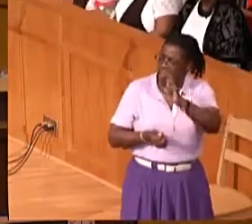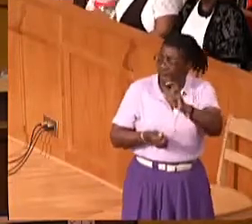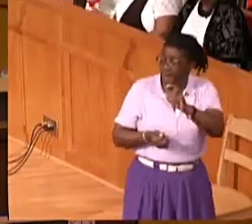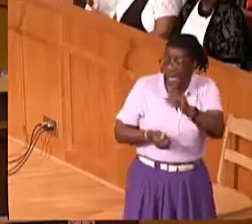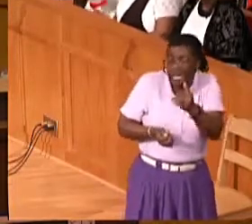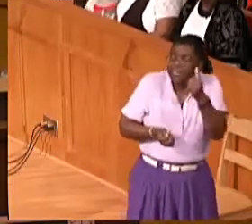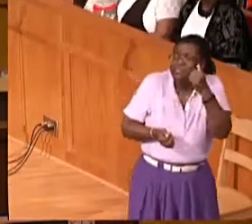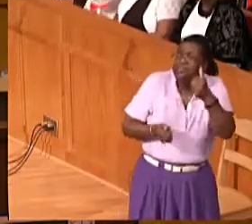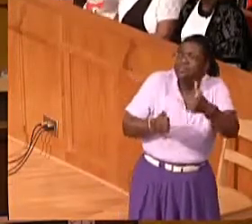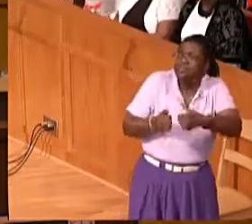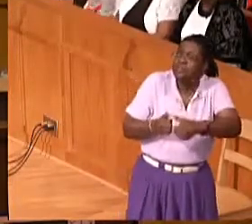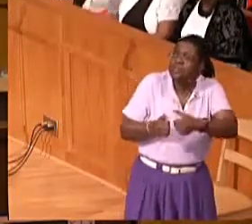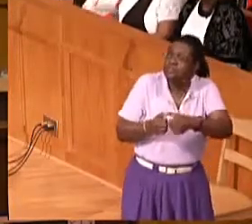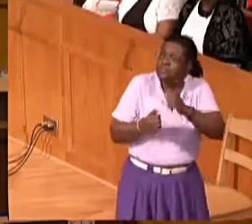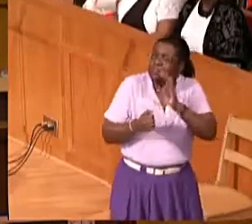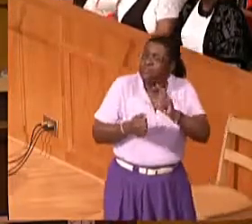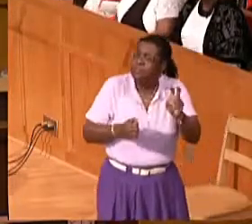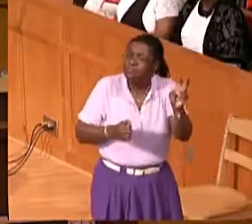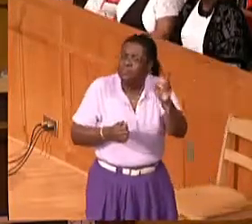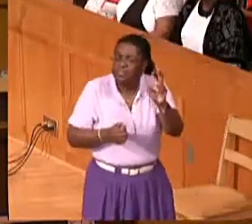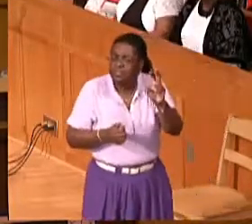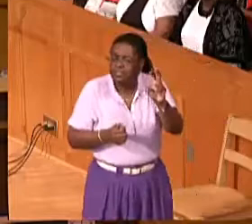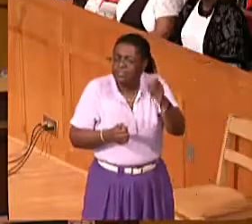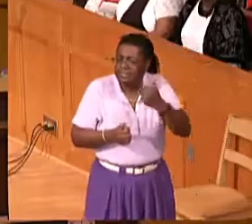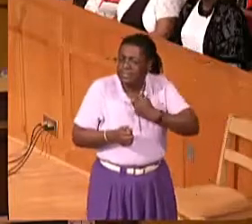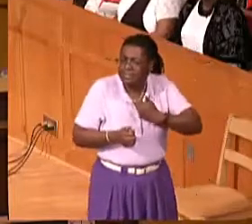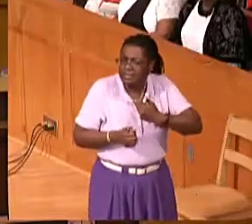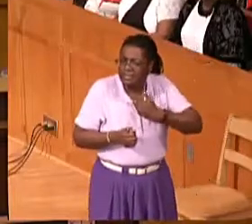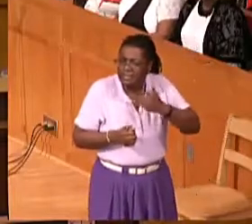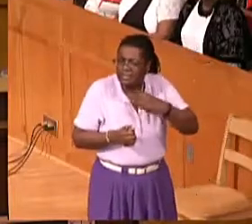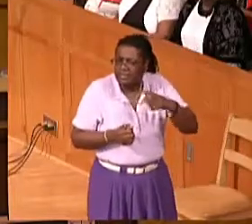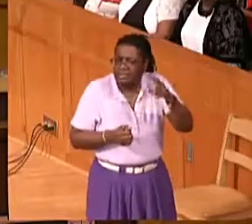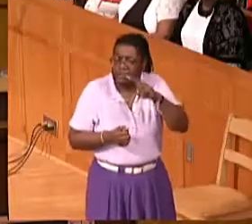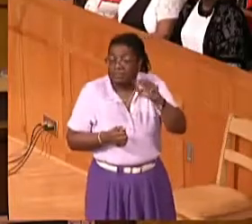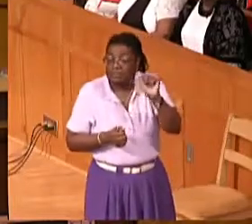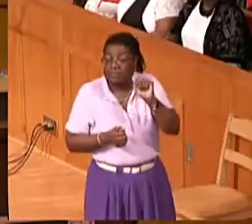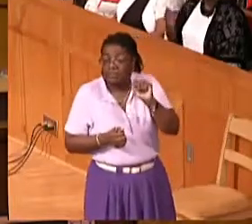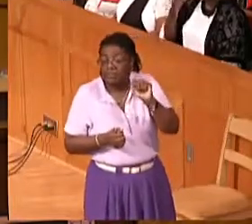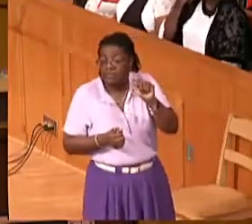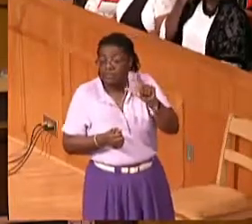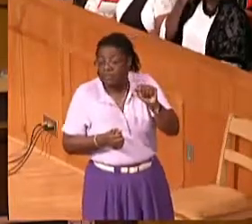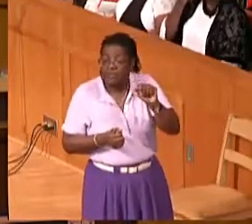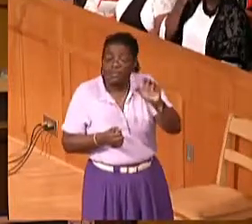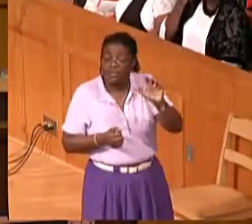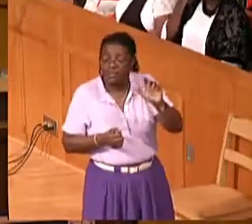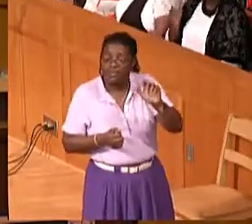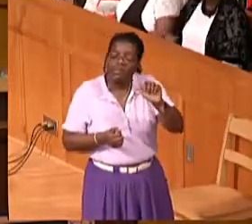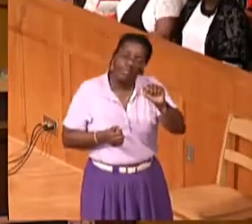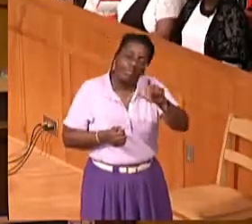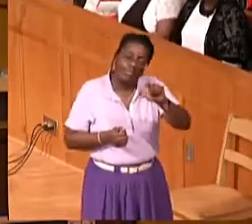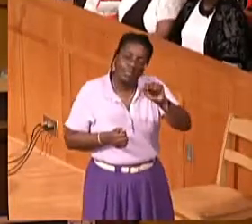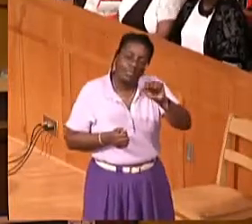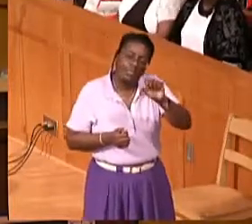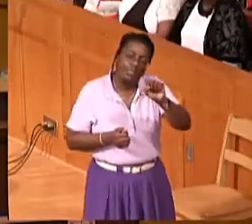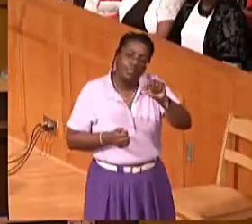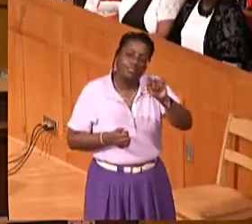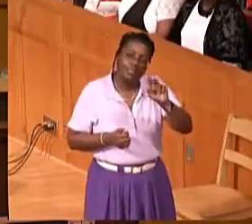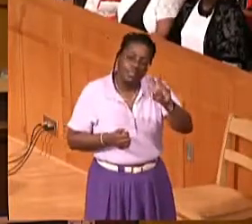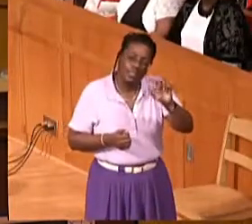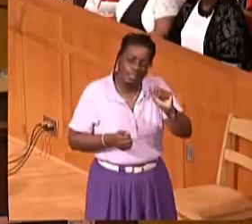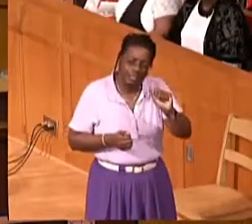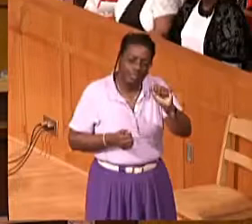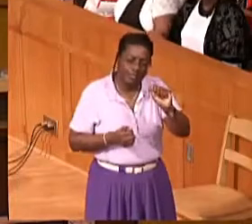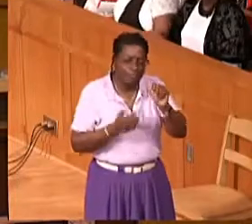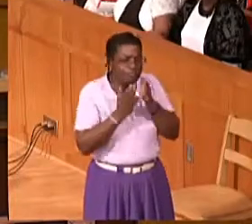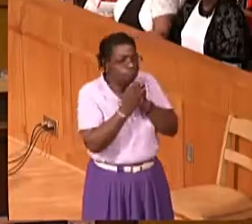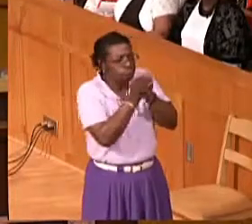done. And one of the travels, I went on an Alaskan cruise. I discovered we were cruising around this